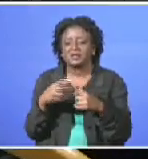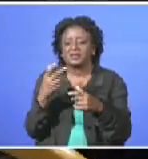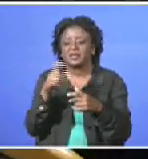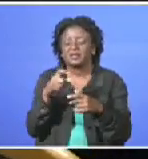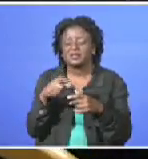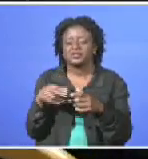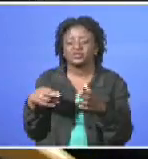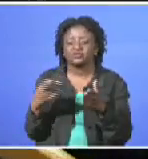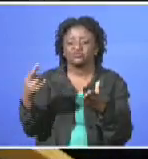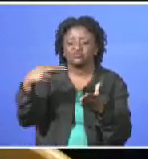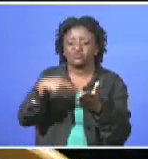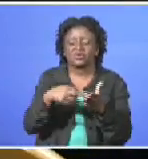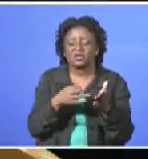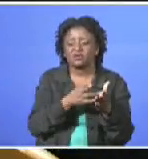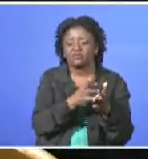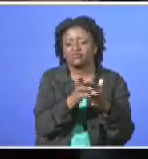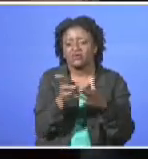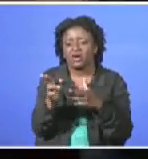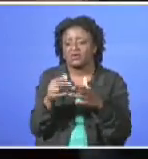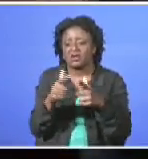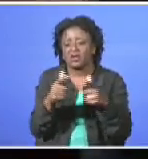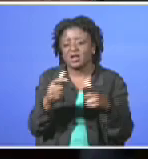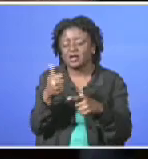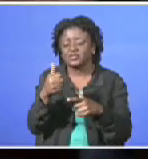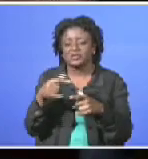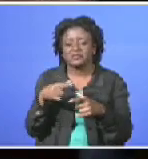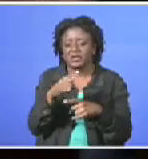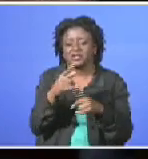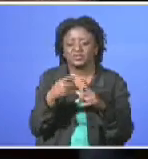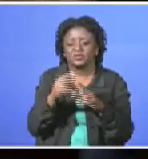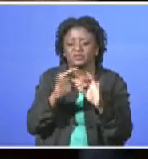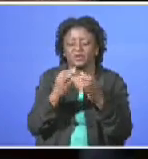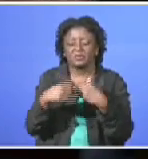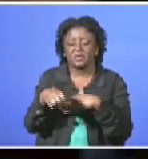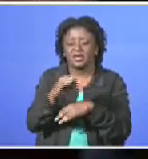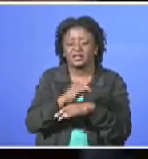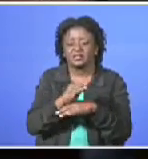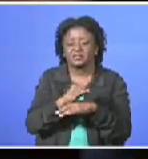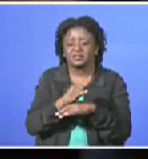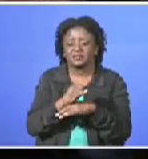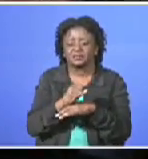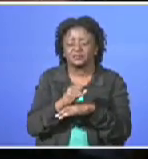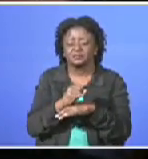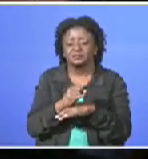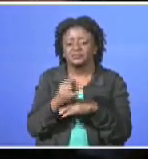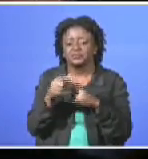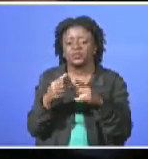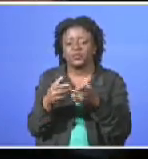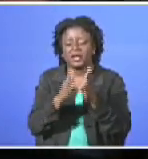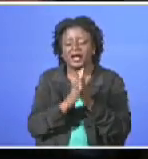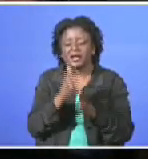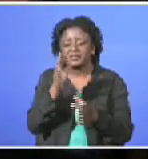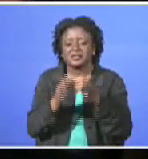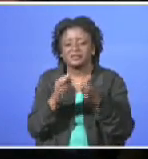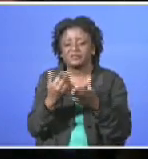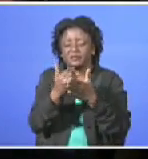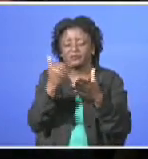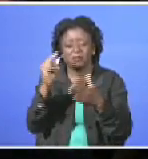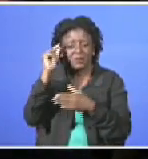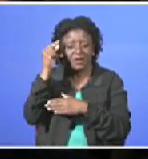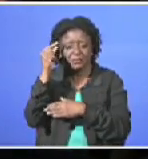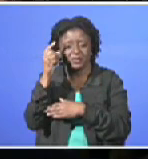Family Islands when less people will be traveling. Asked if it could have been addressed under the former administration, he says they had been